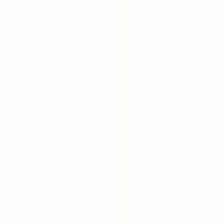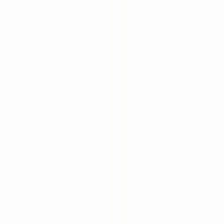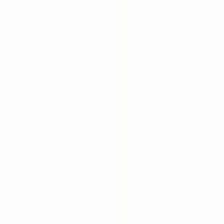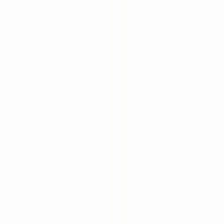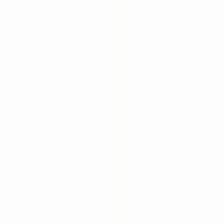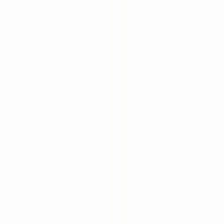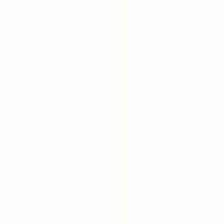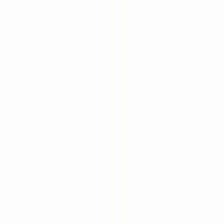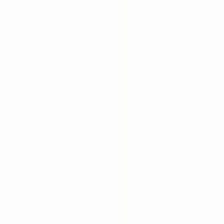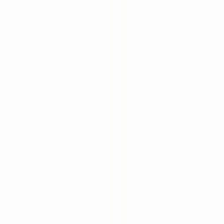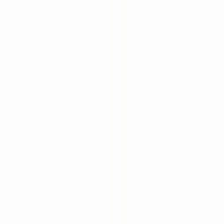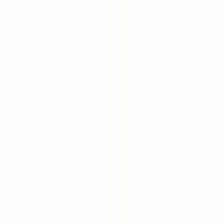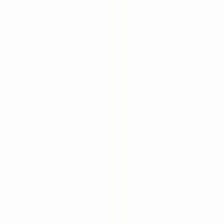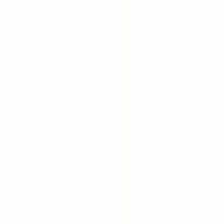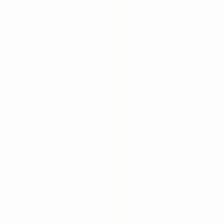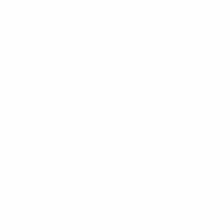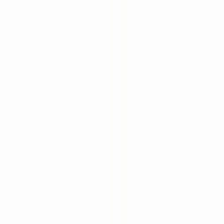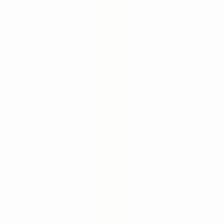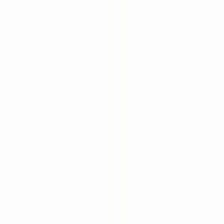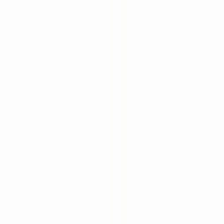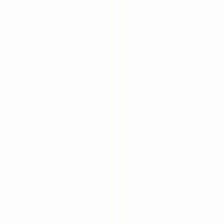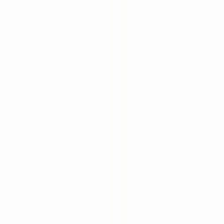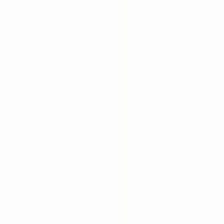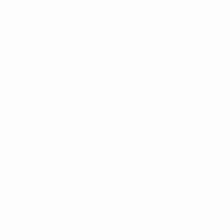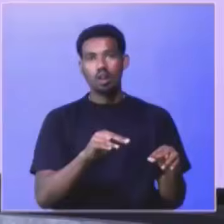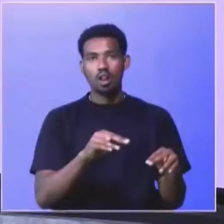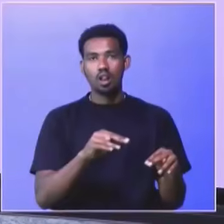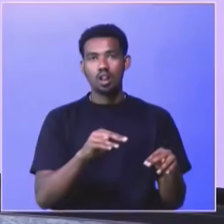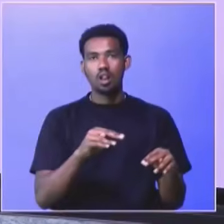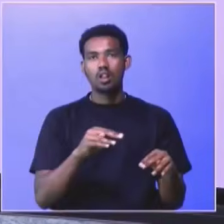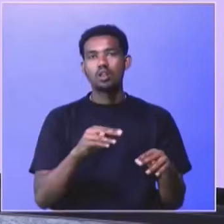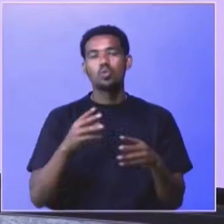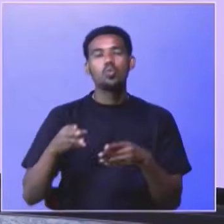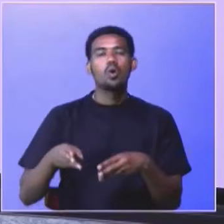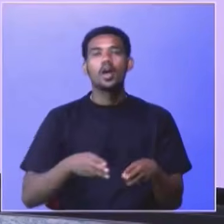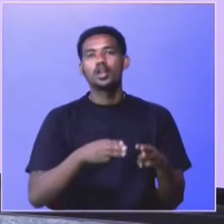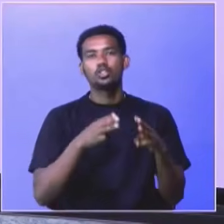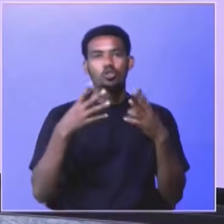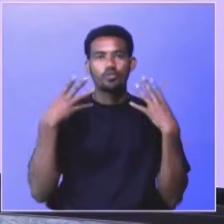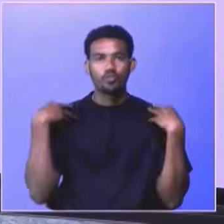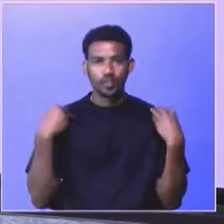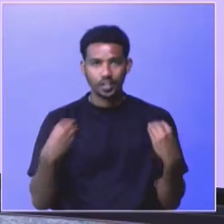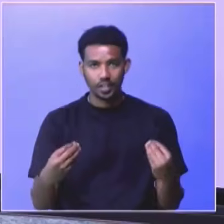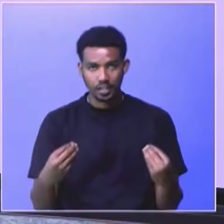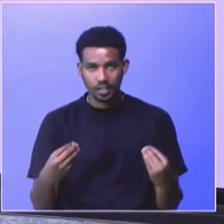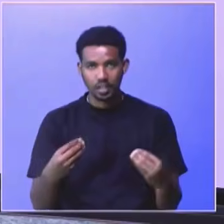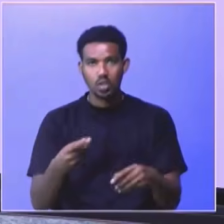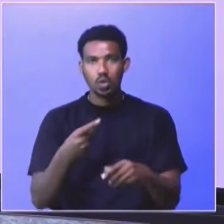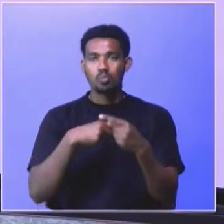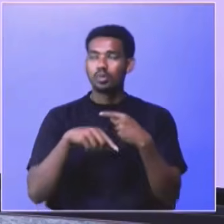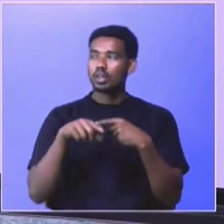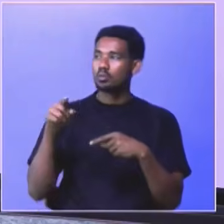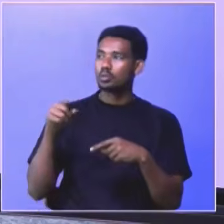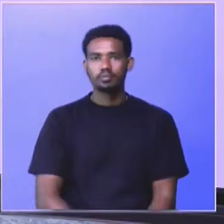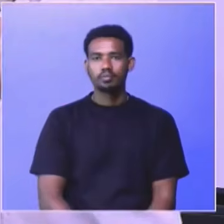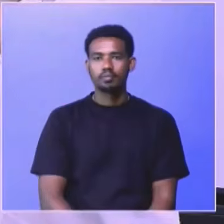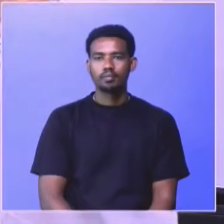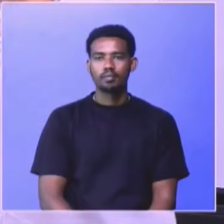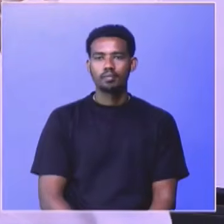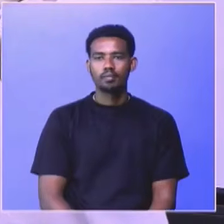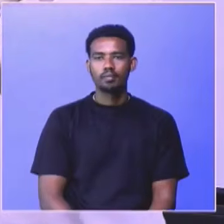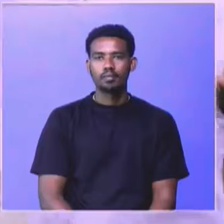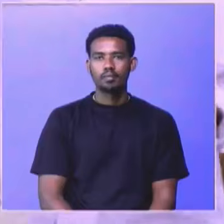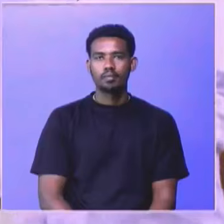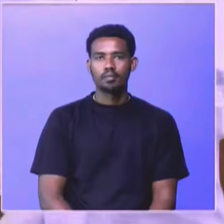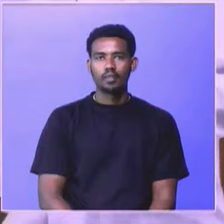are a very formal ways of greeting. For example, when we come to here, by saying easily